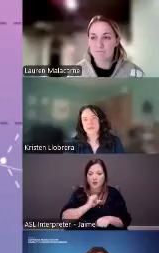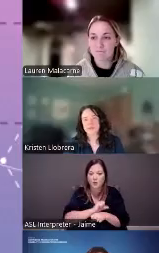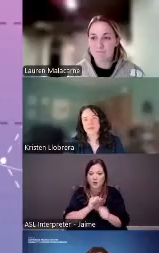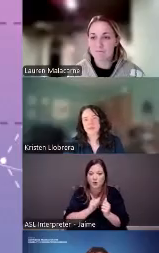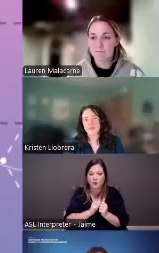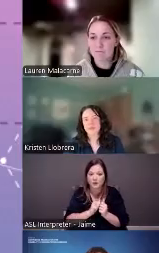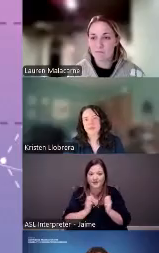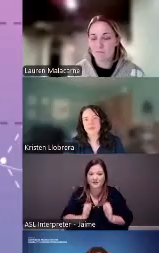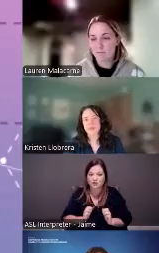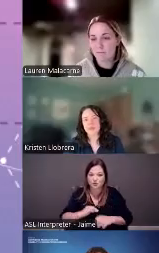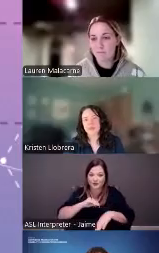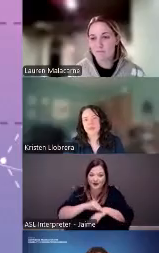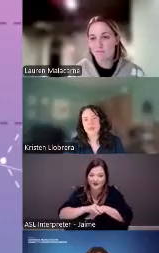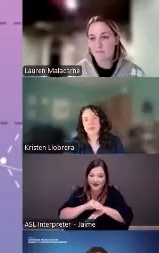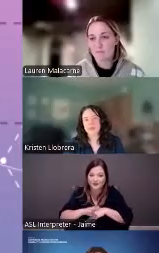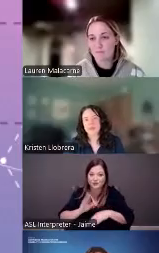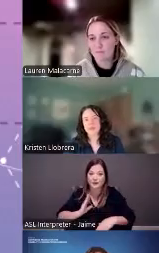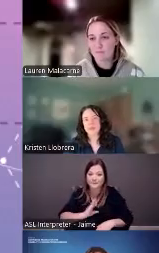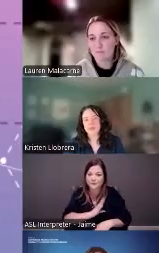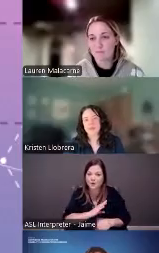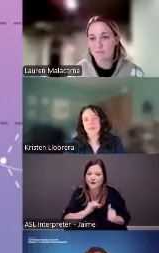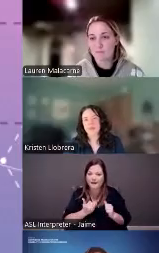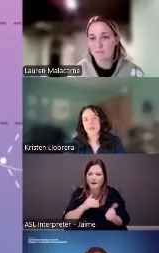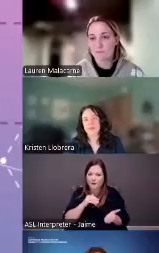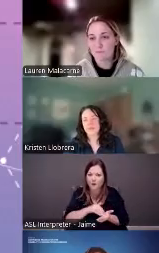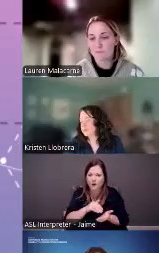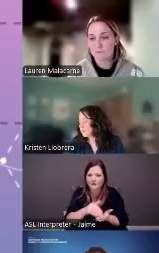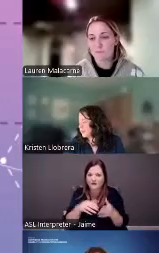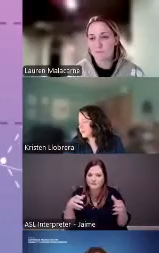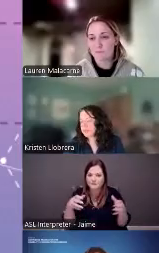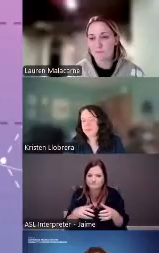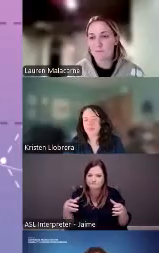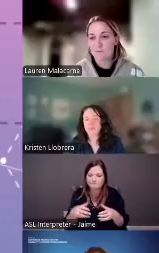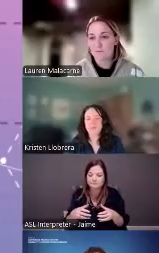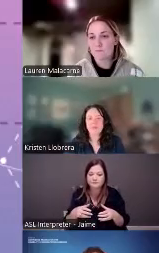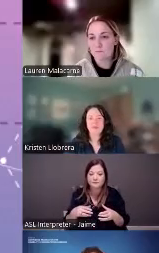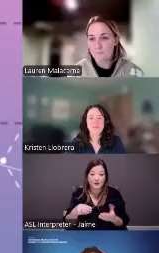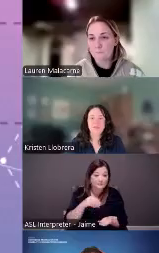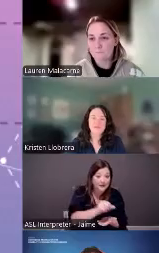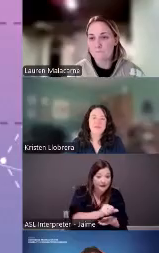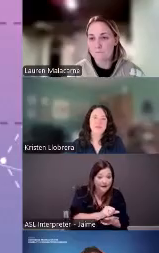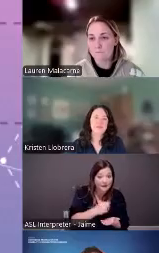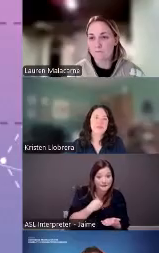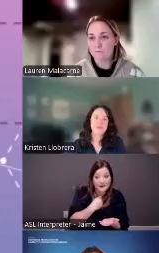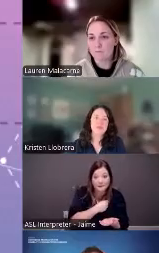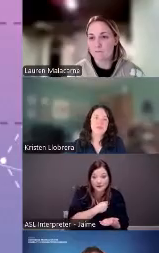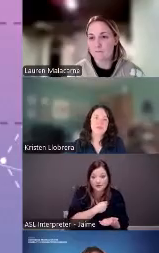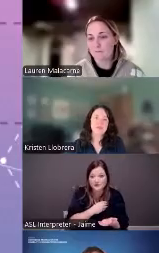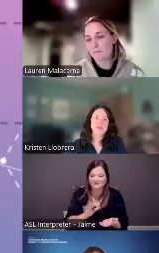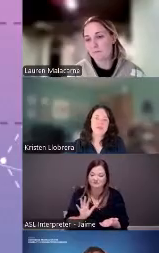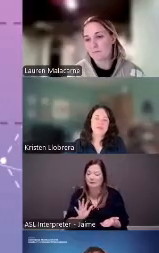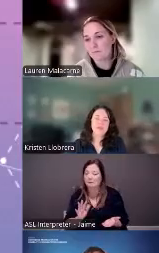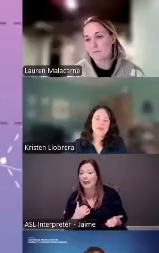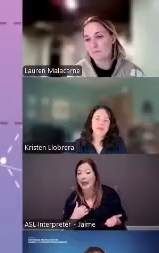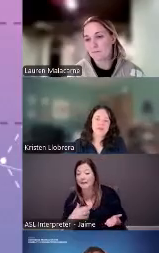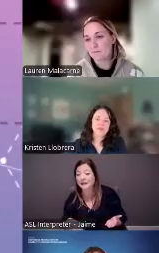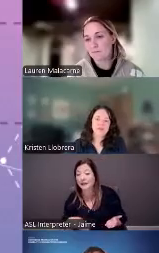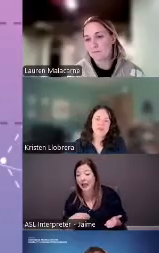advisory board? How often did it meet? Were members compensated? And I'm adding to this question,